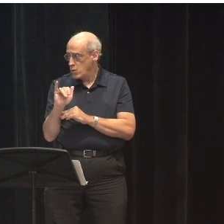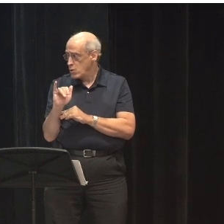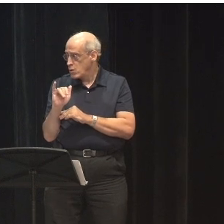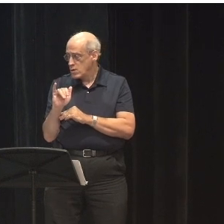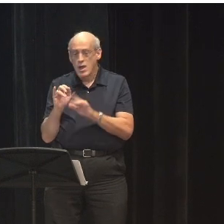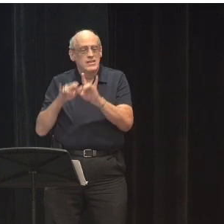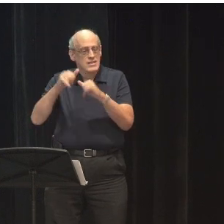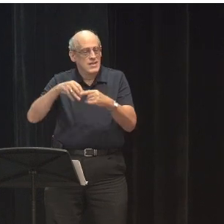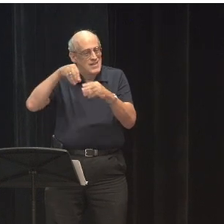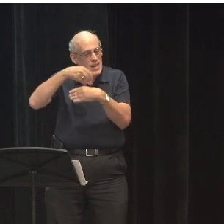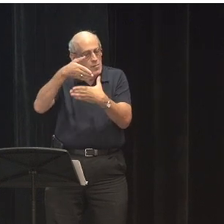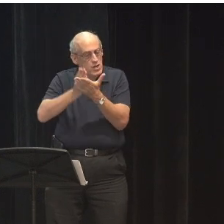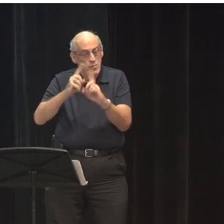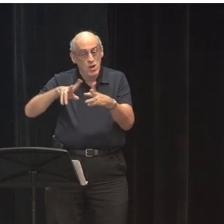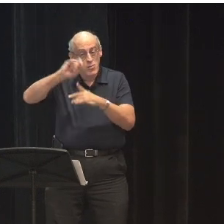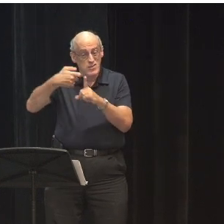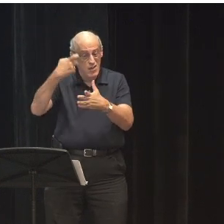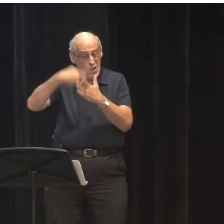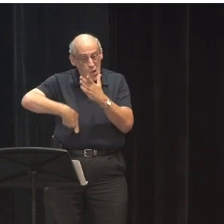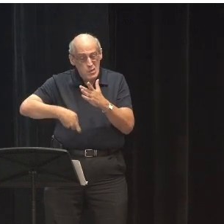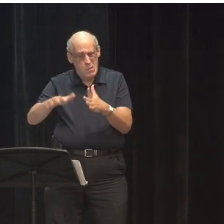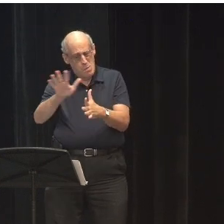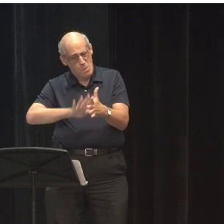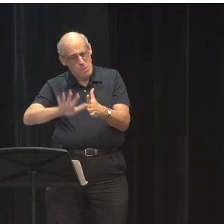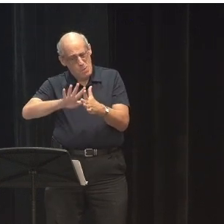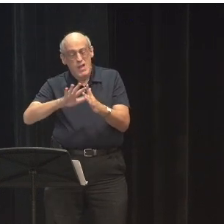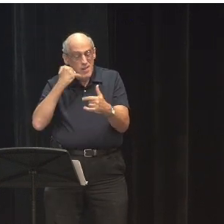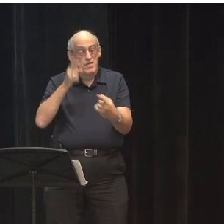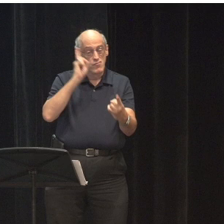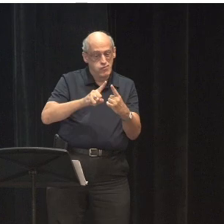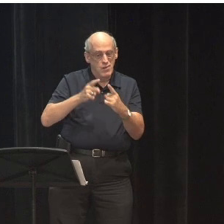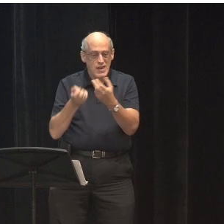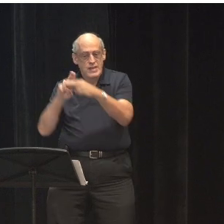stay within budget, but to contain project costs and minimize escalation costs.